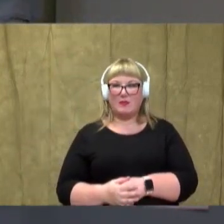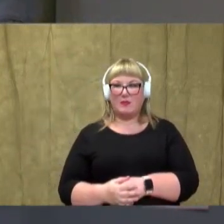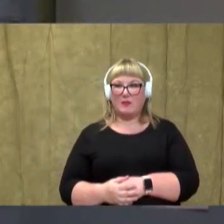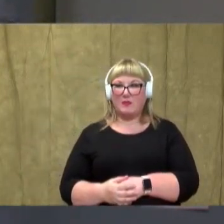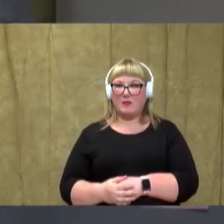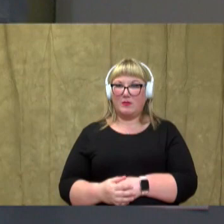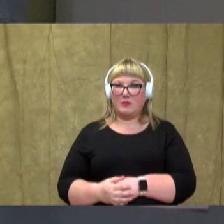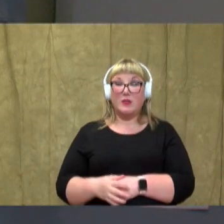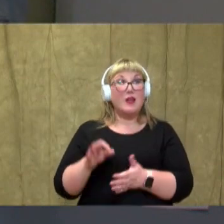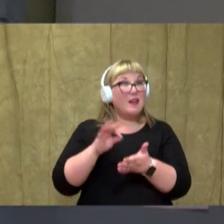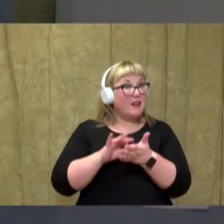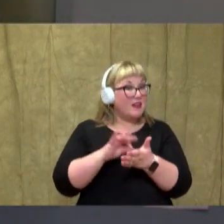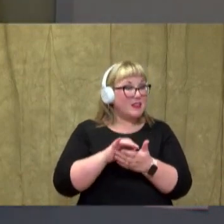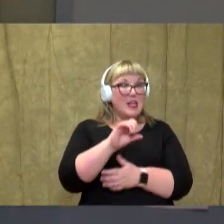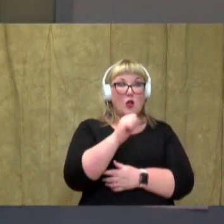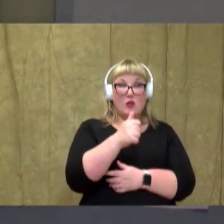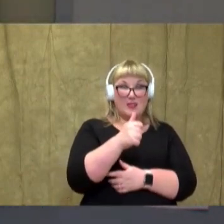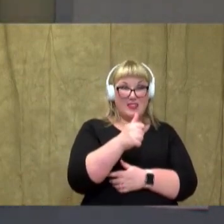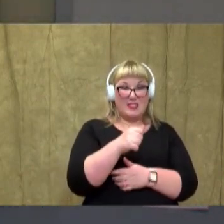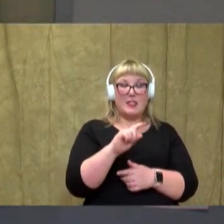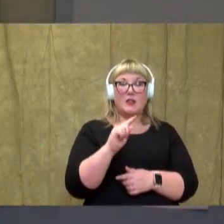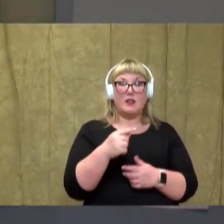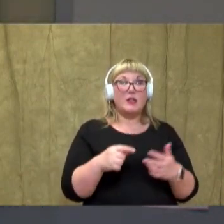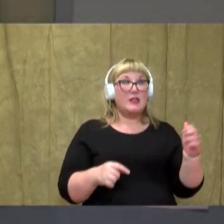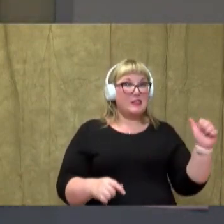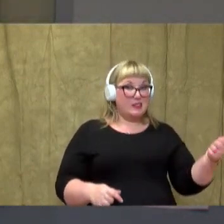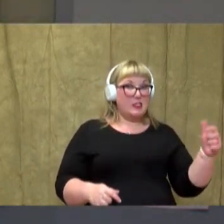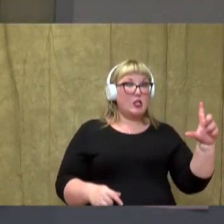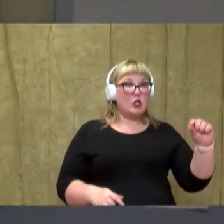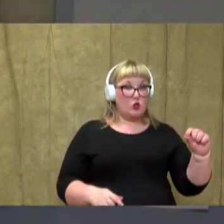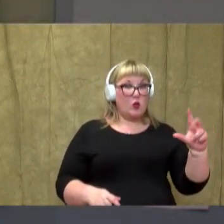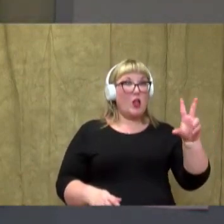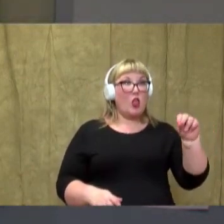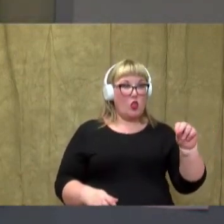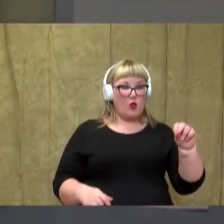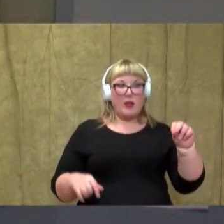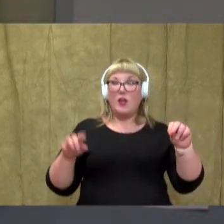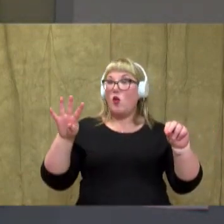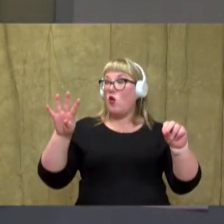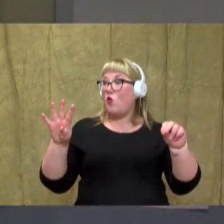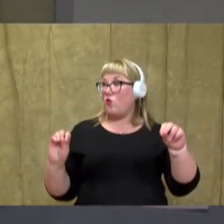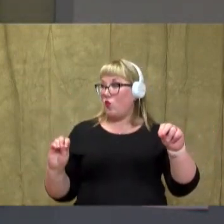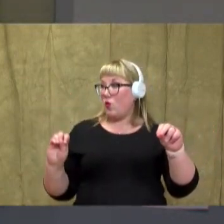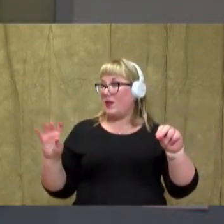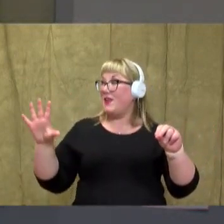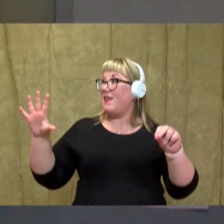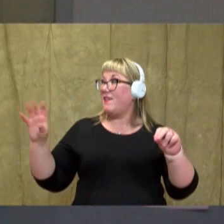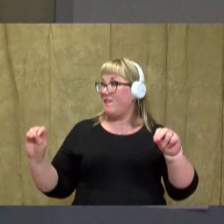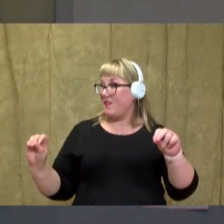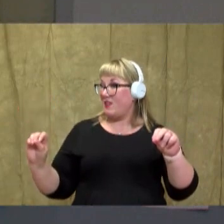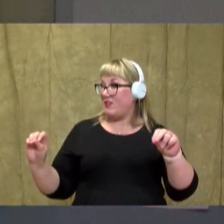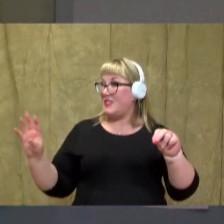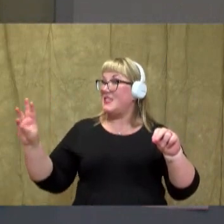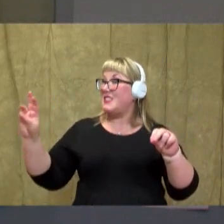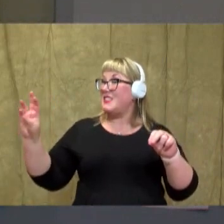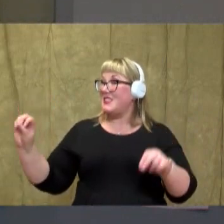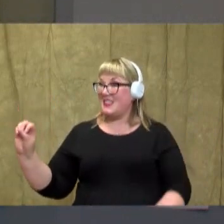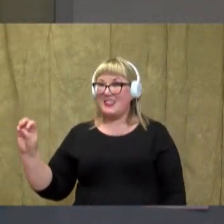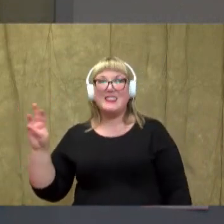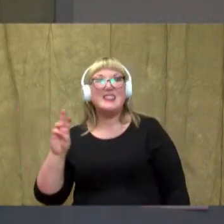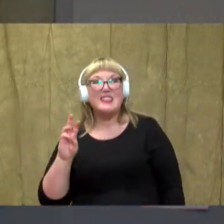First rule, we're going to count up our tens. 10, 20, 30, 40,